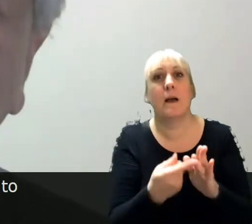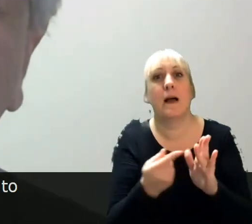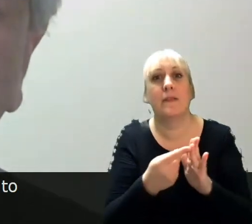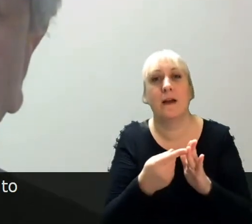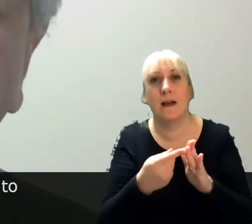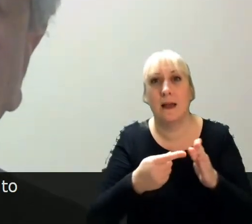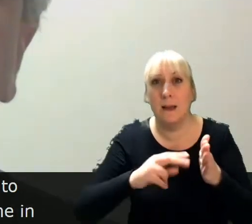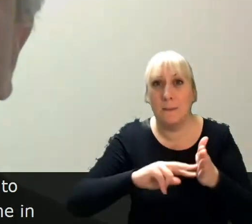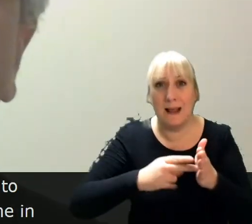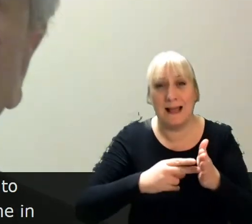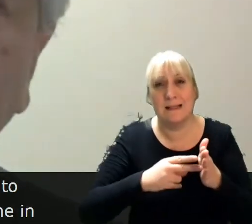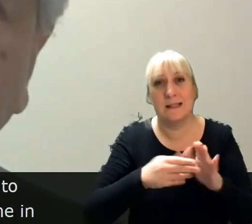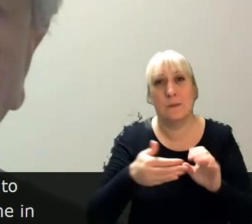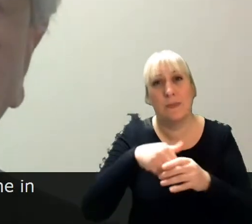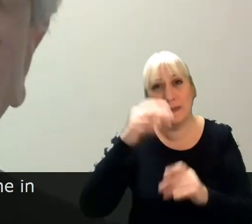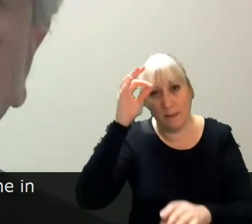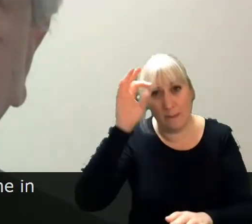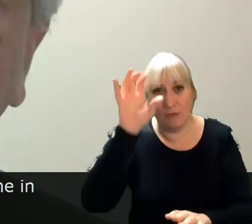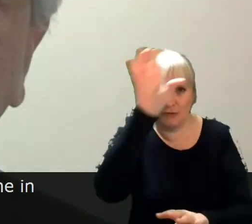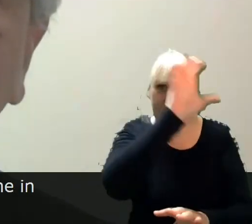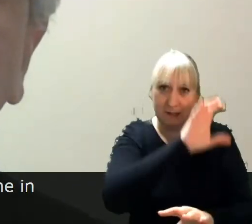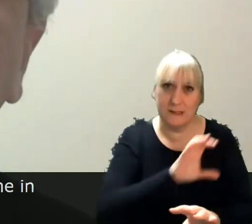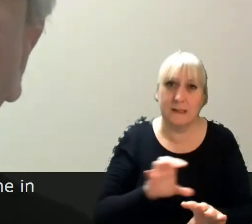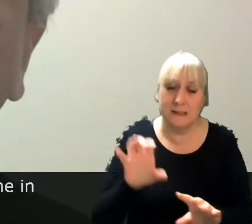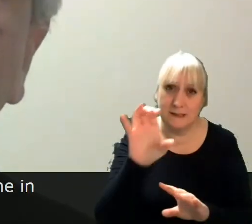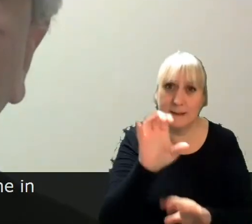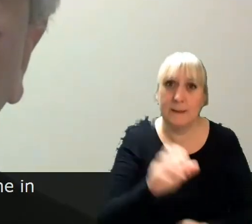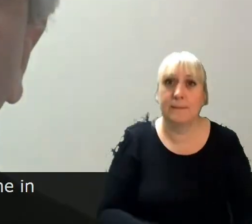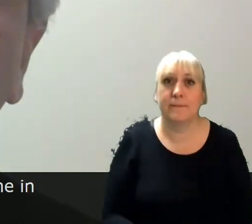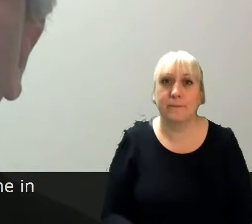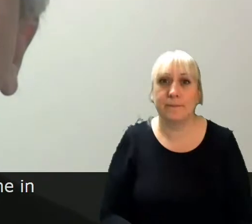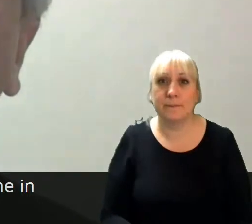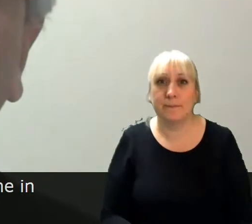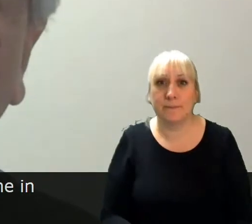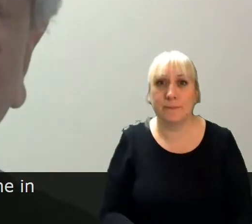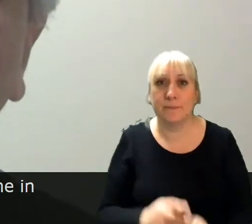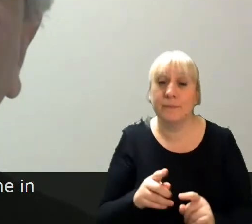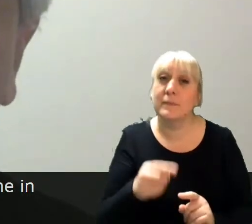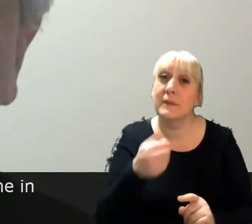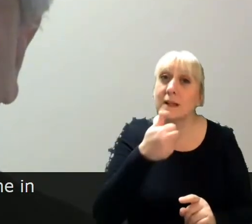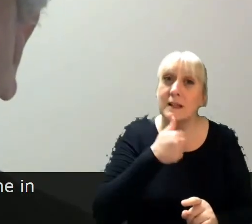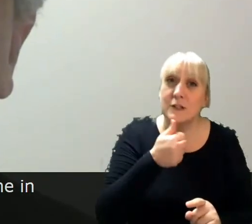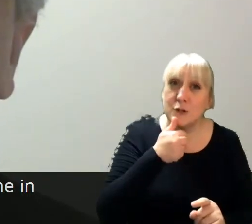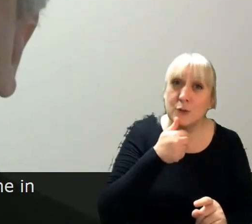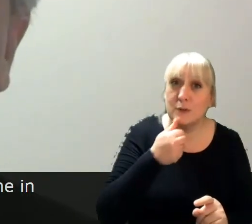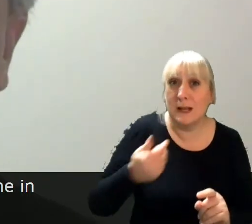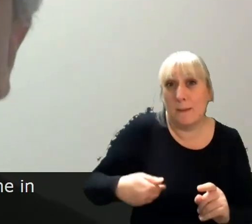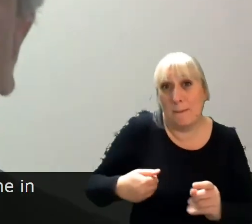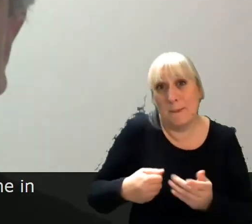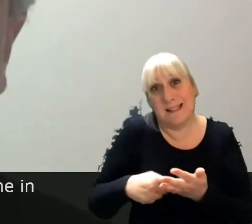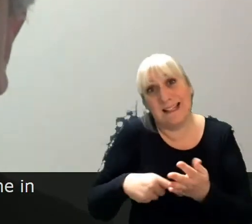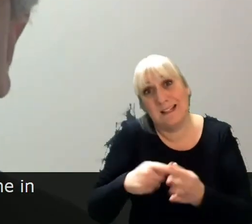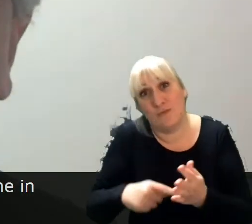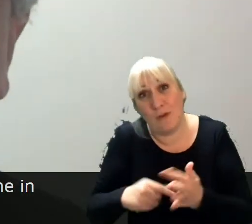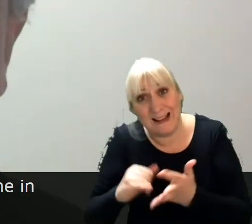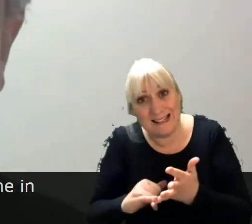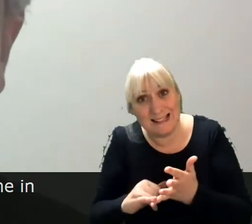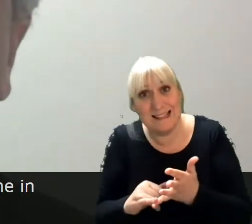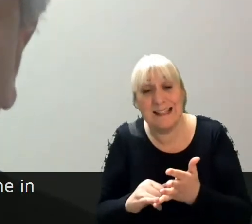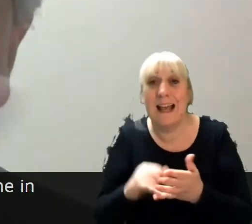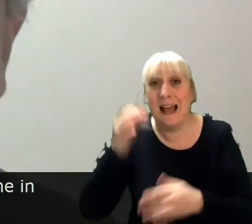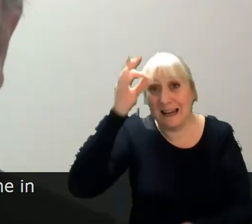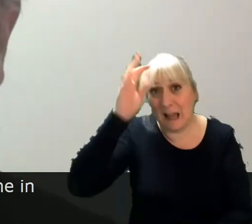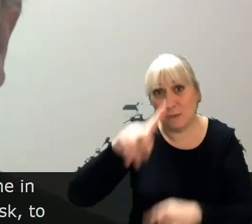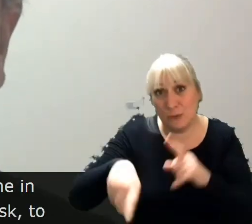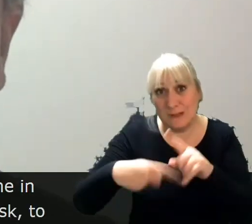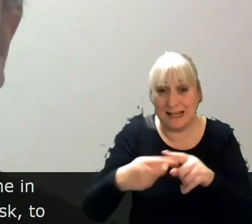has used his budgetary powers, council tax precept and business risk to actually increase the Met's numbers by 1,300.